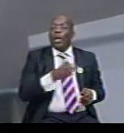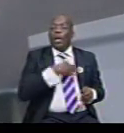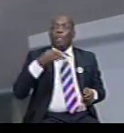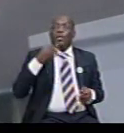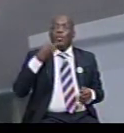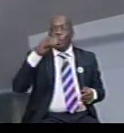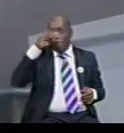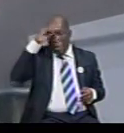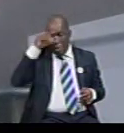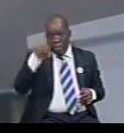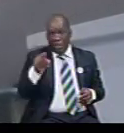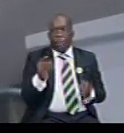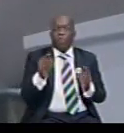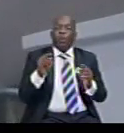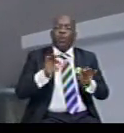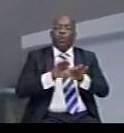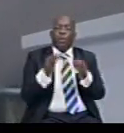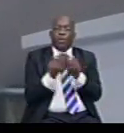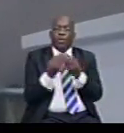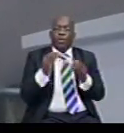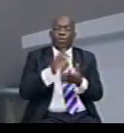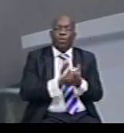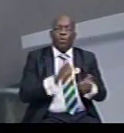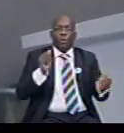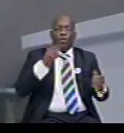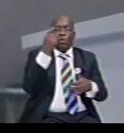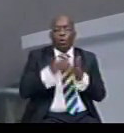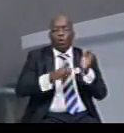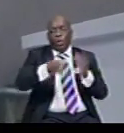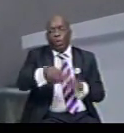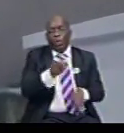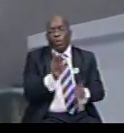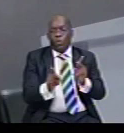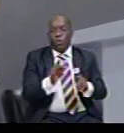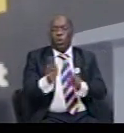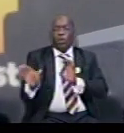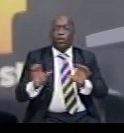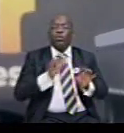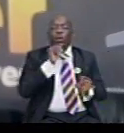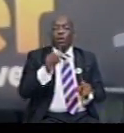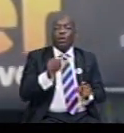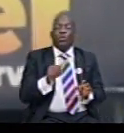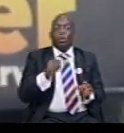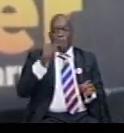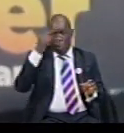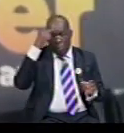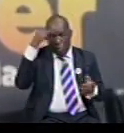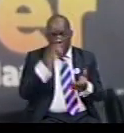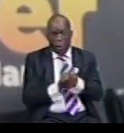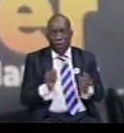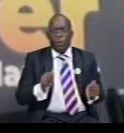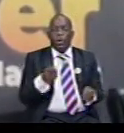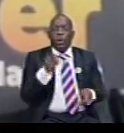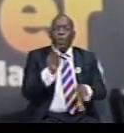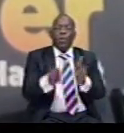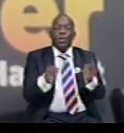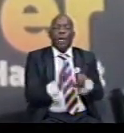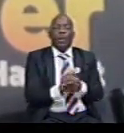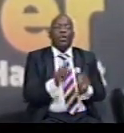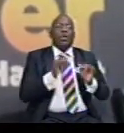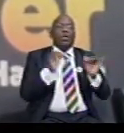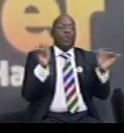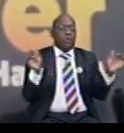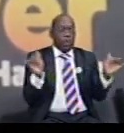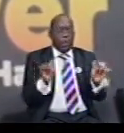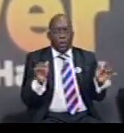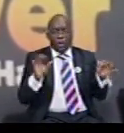what others did not believe. The people who were always for the majority, they do not have any